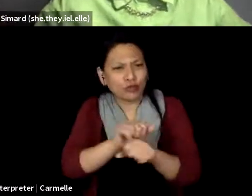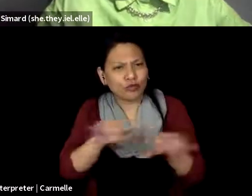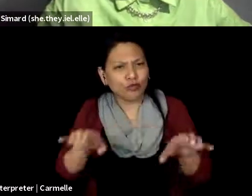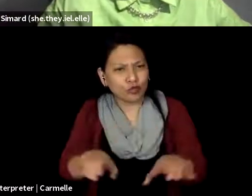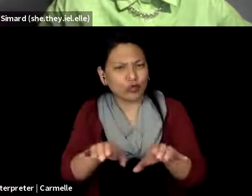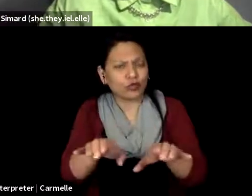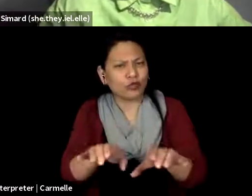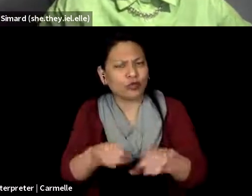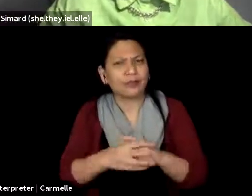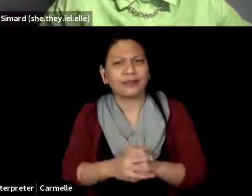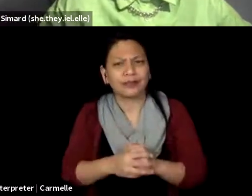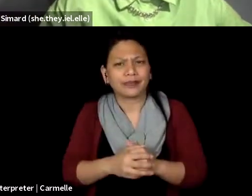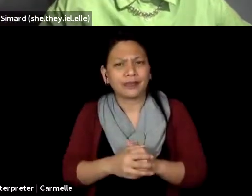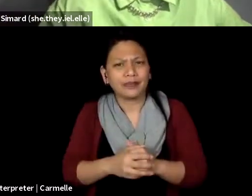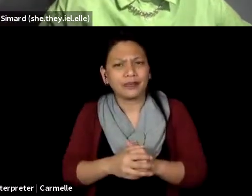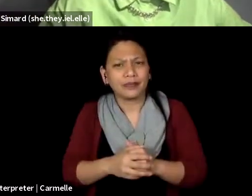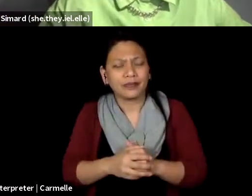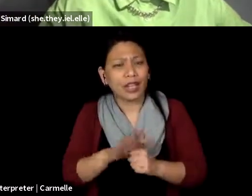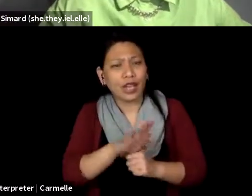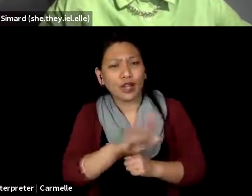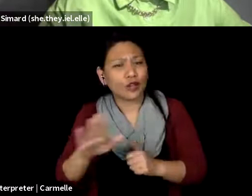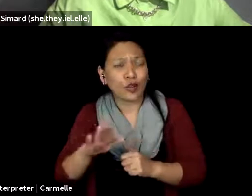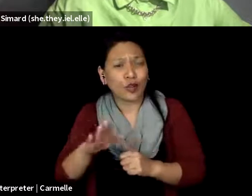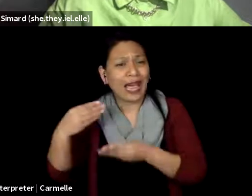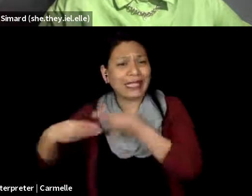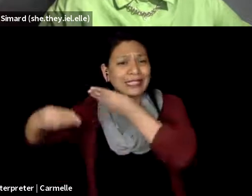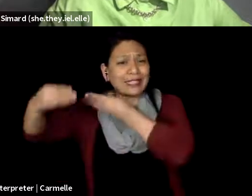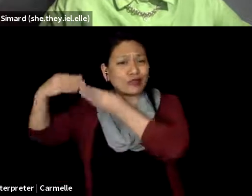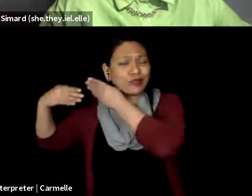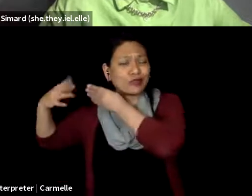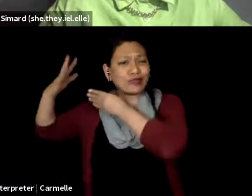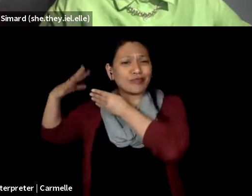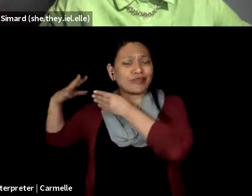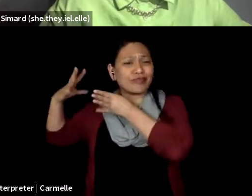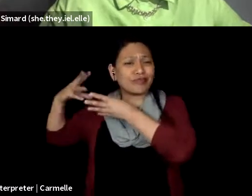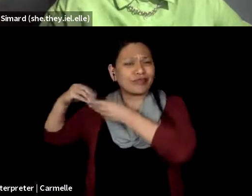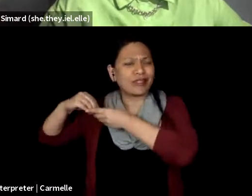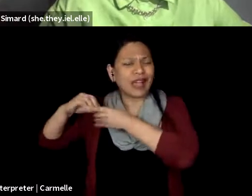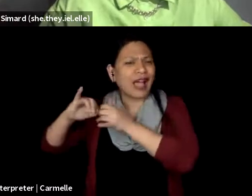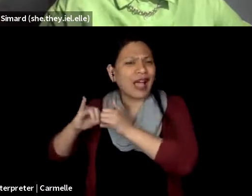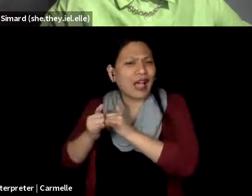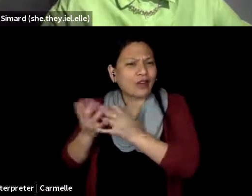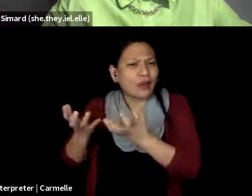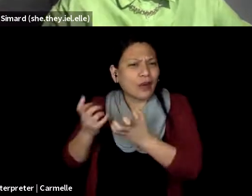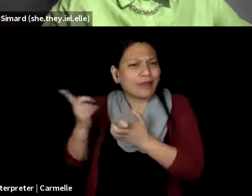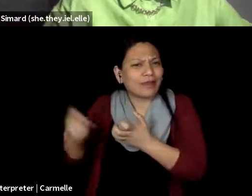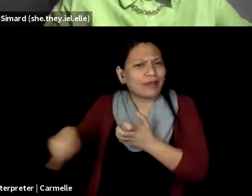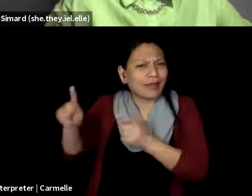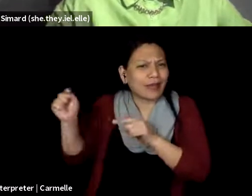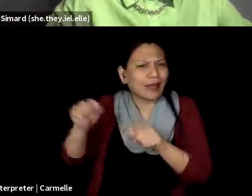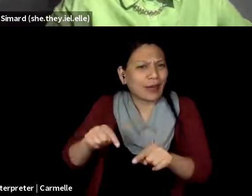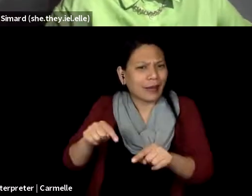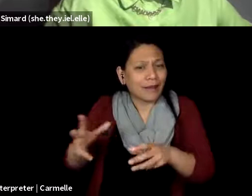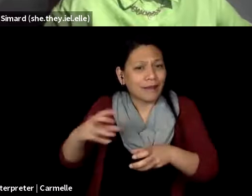like, how do you want your ancestors to engage with your work? What ways are you hoping that they are present and that you want them to hold